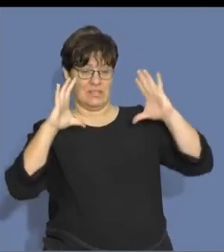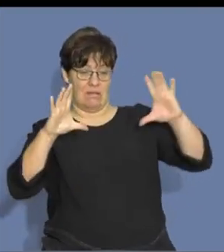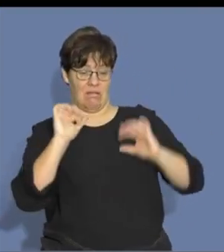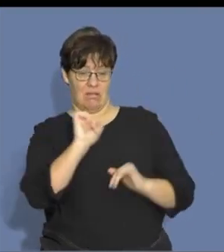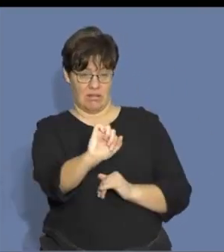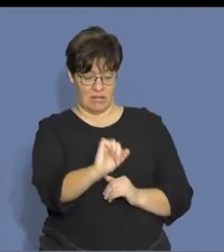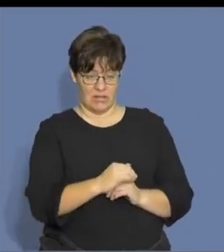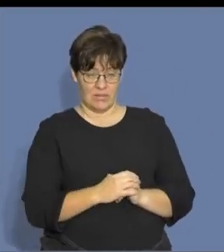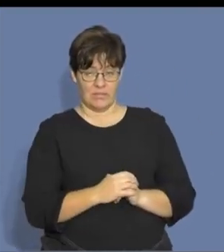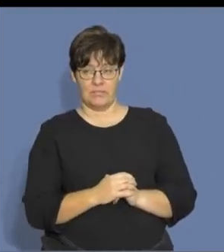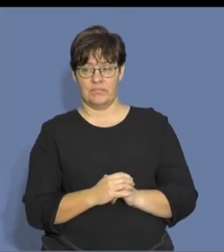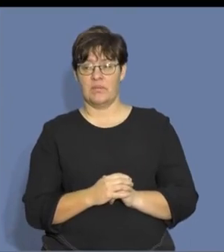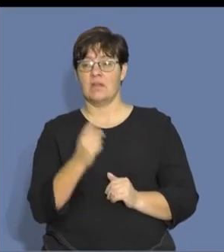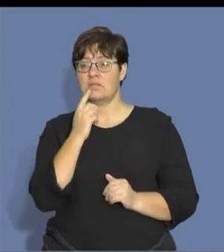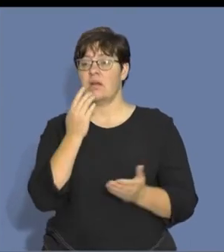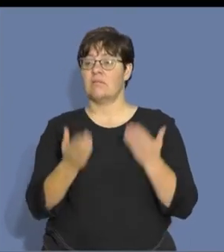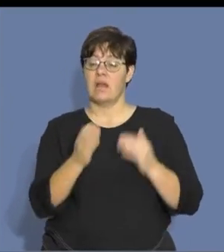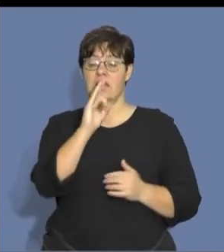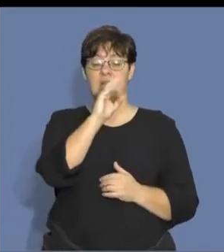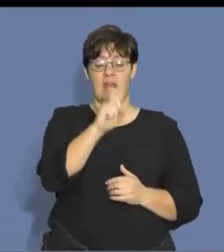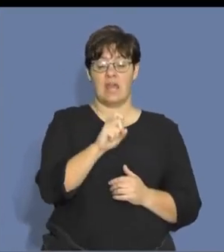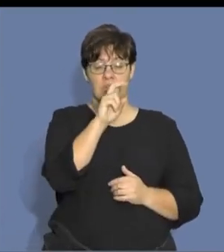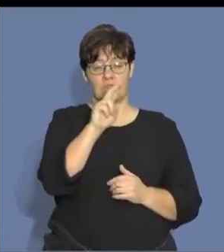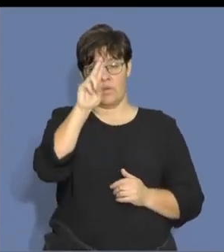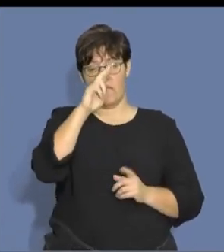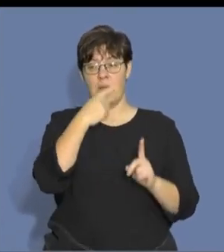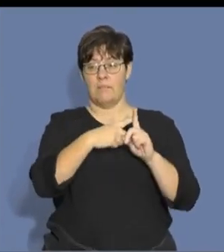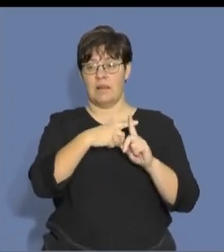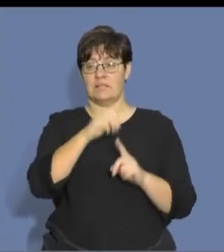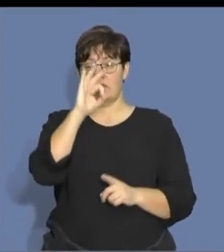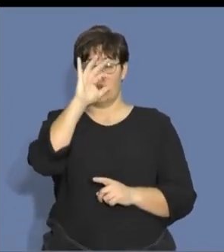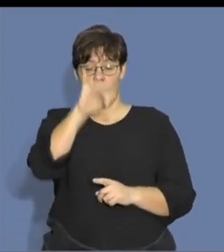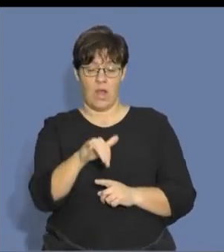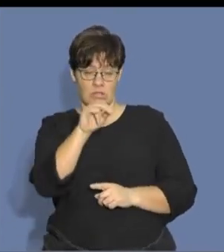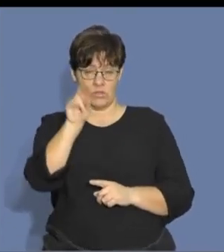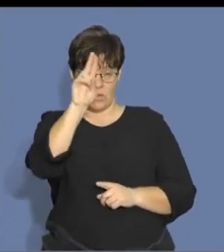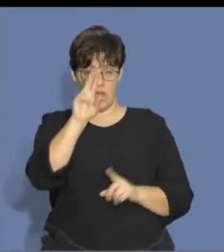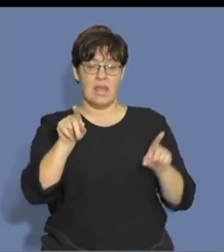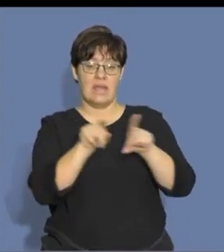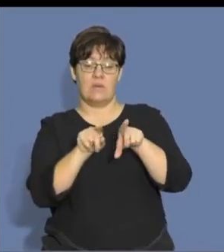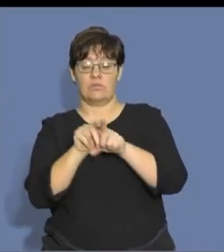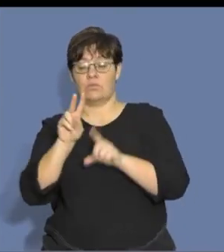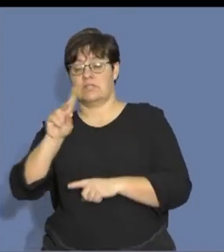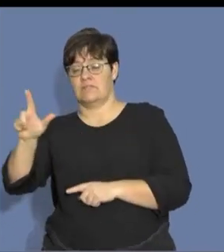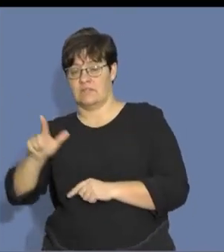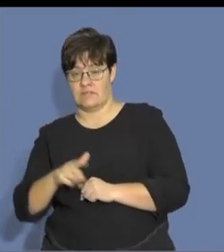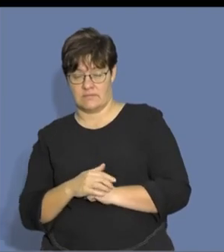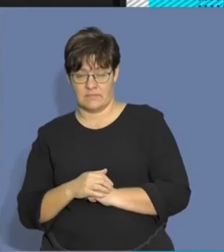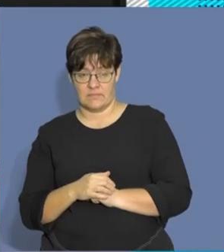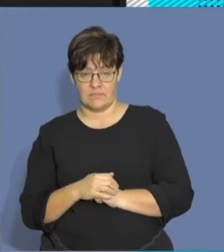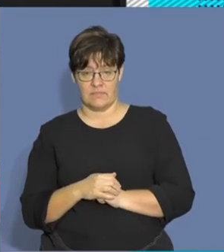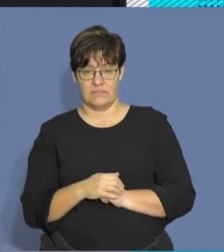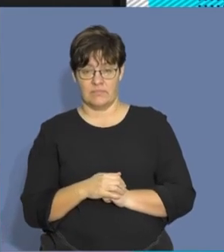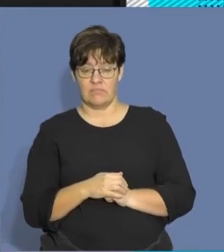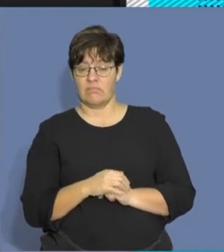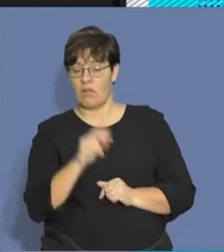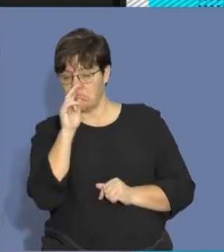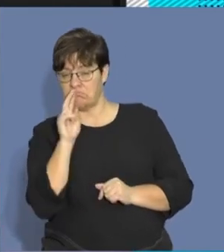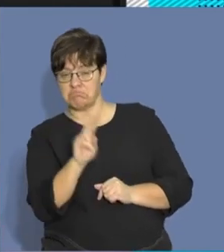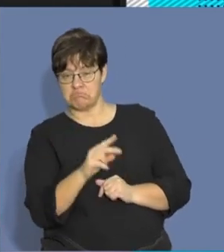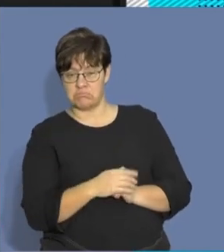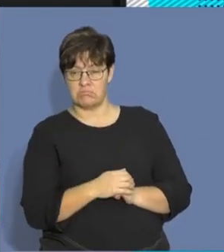and they've given me the equation of a circle, 3x squared plus 3y squared is equal to 27. Now, at first glance,